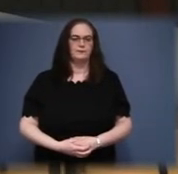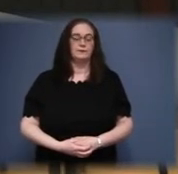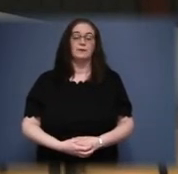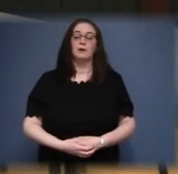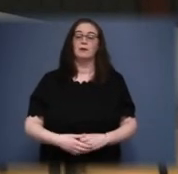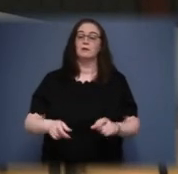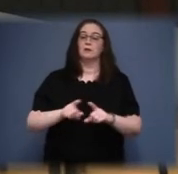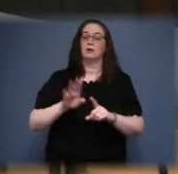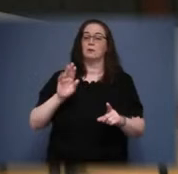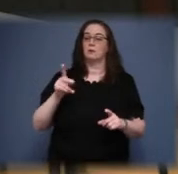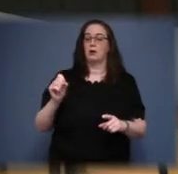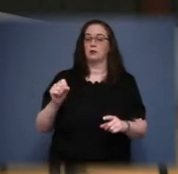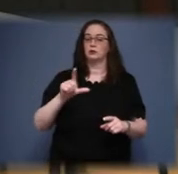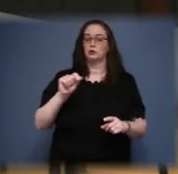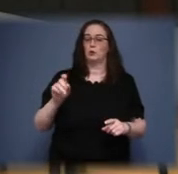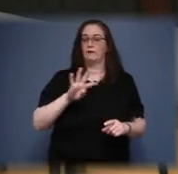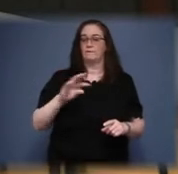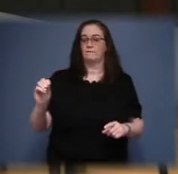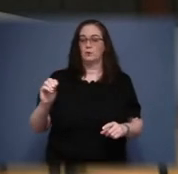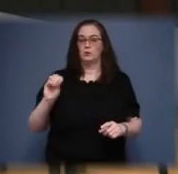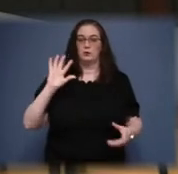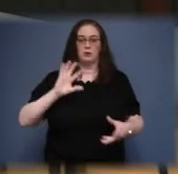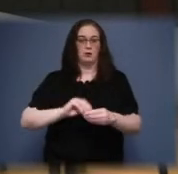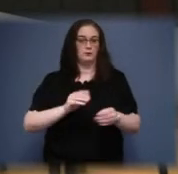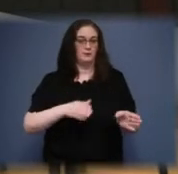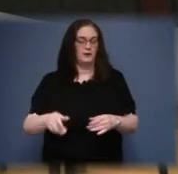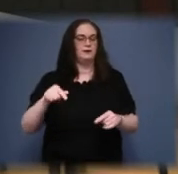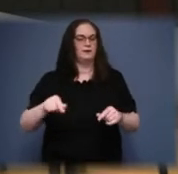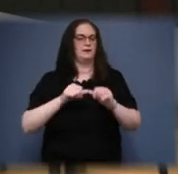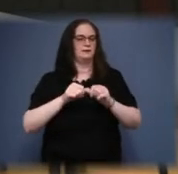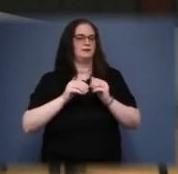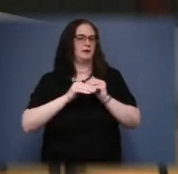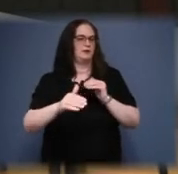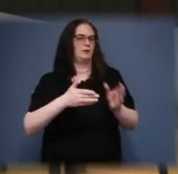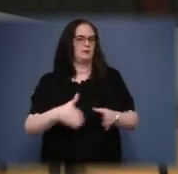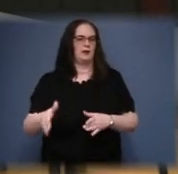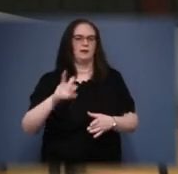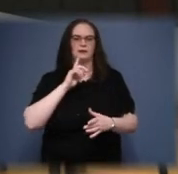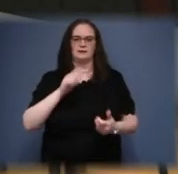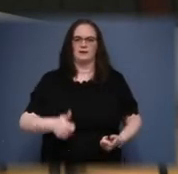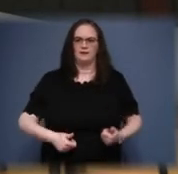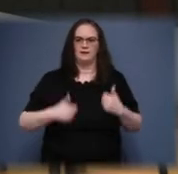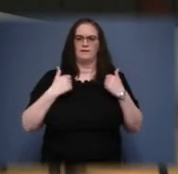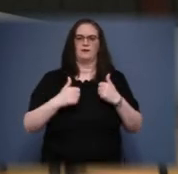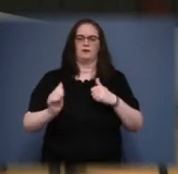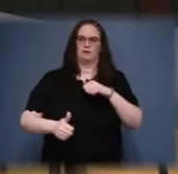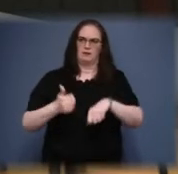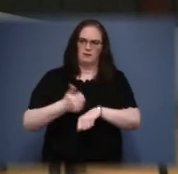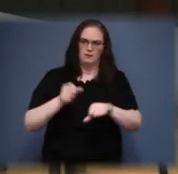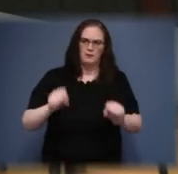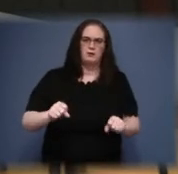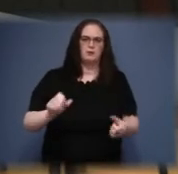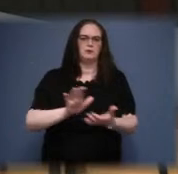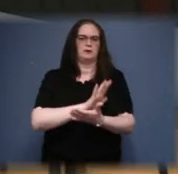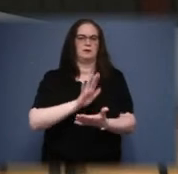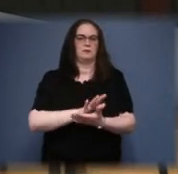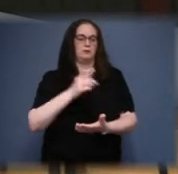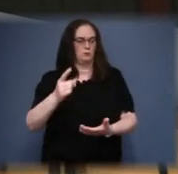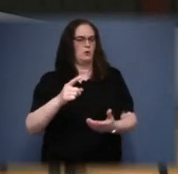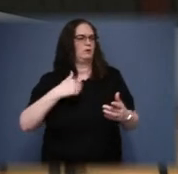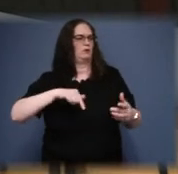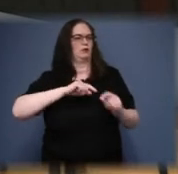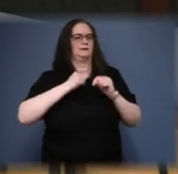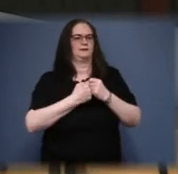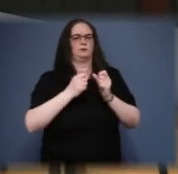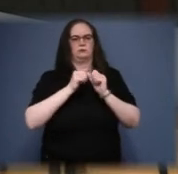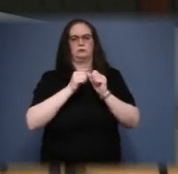the Bucks 2040 Comprehensive Plan, this sustainability plan is a living, implementable document, one that our team will